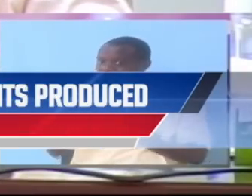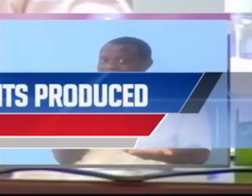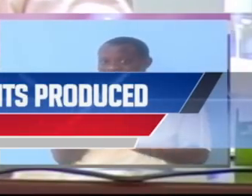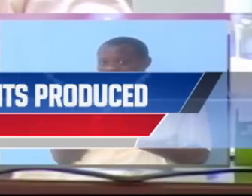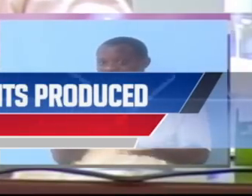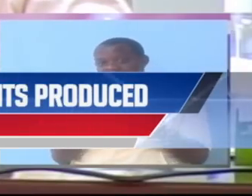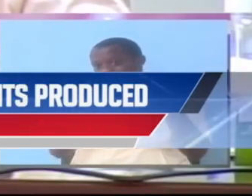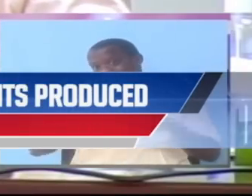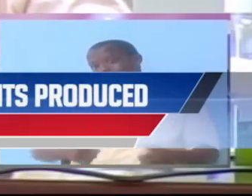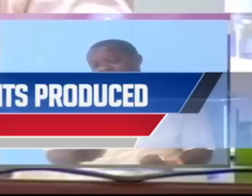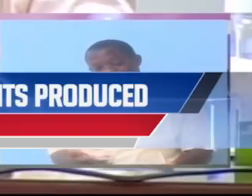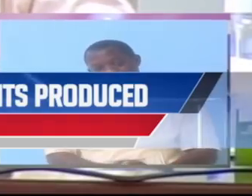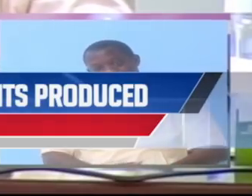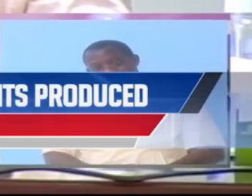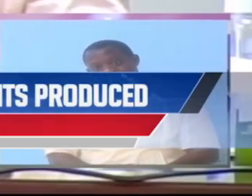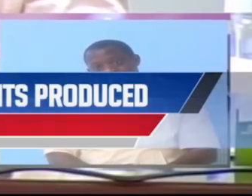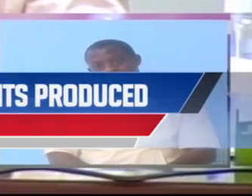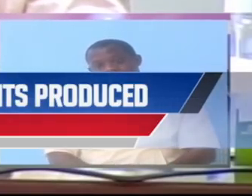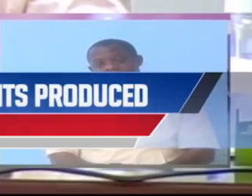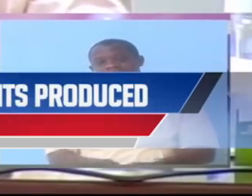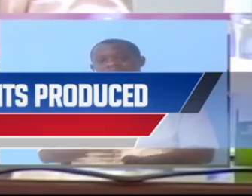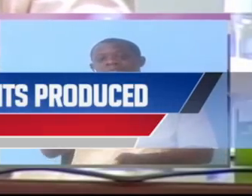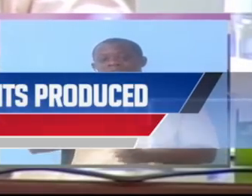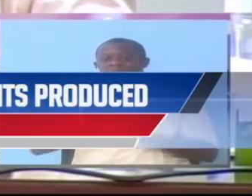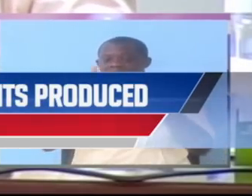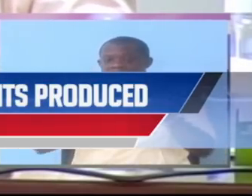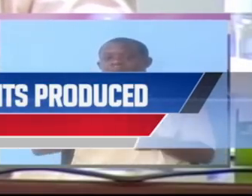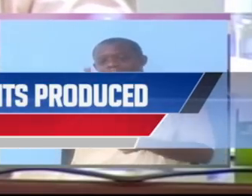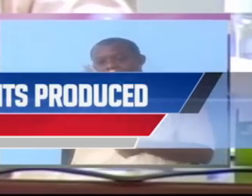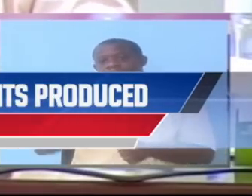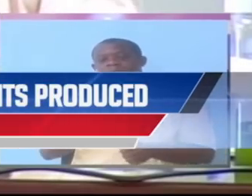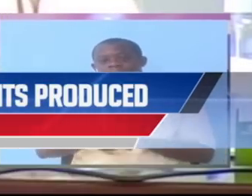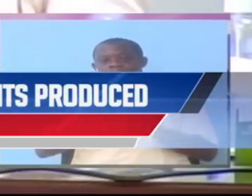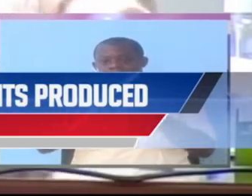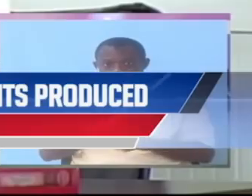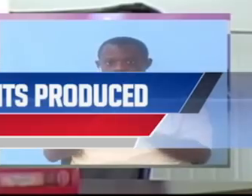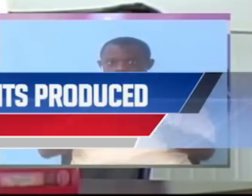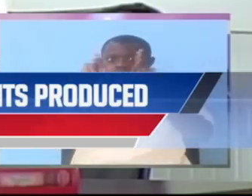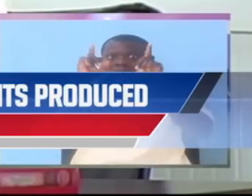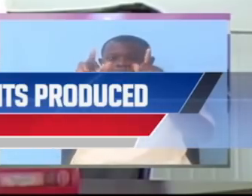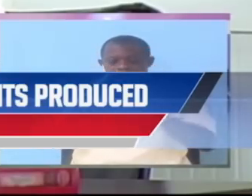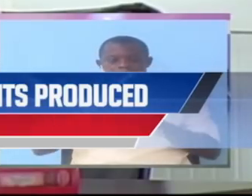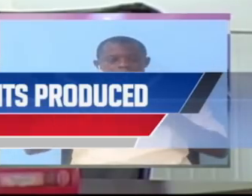home, and only to receive a call the following day informing him that dead bodies had been found in the bush near